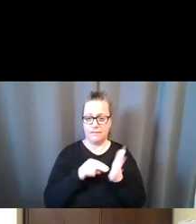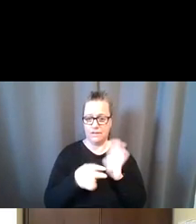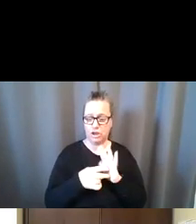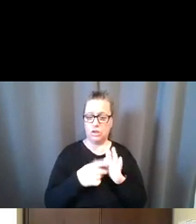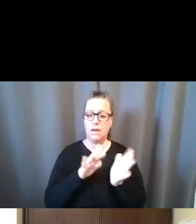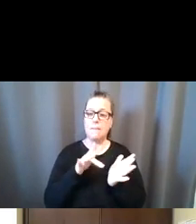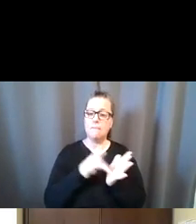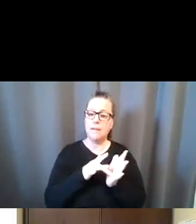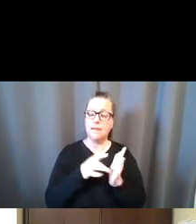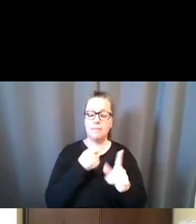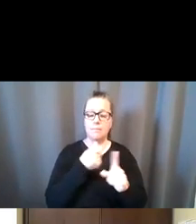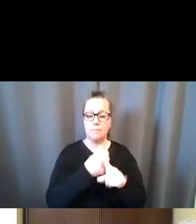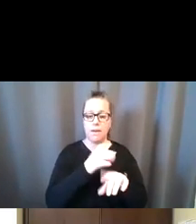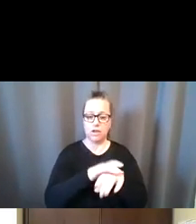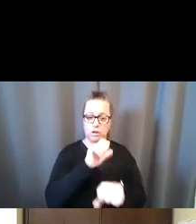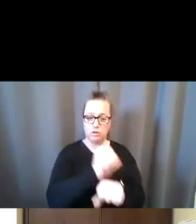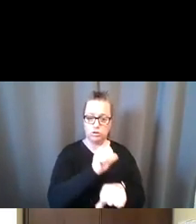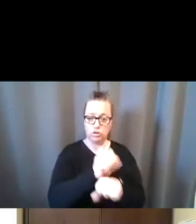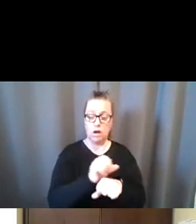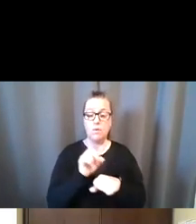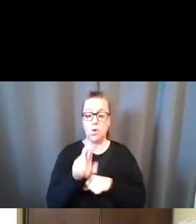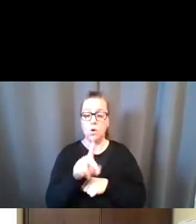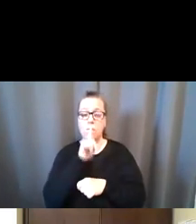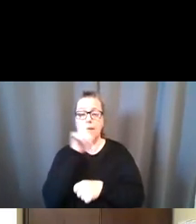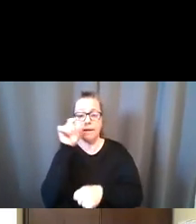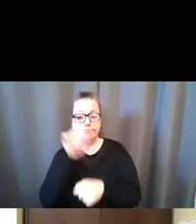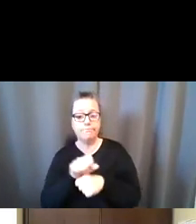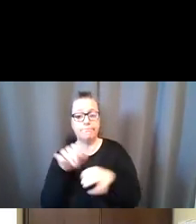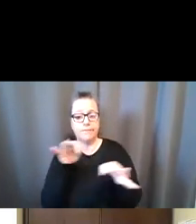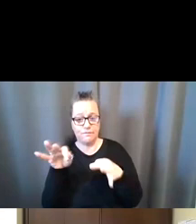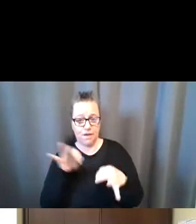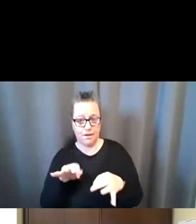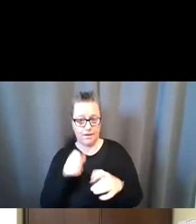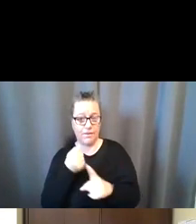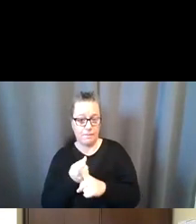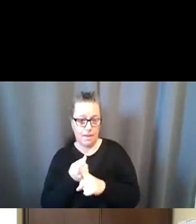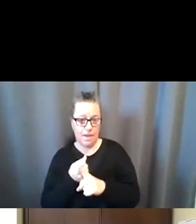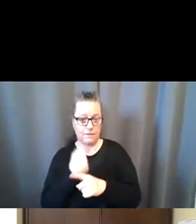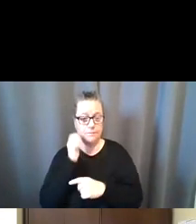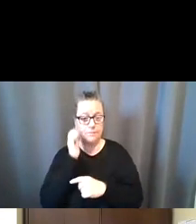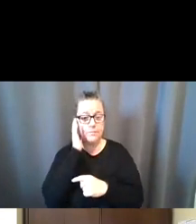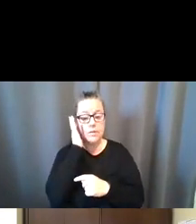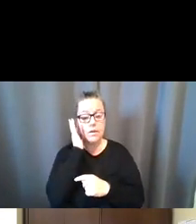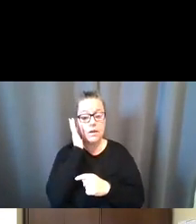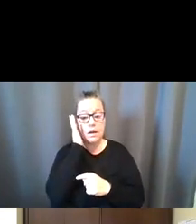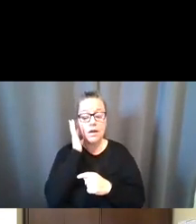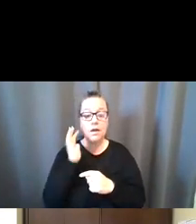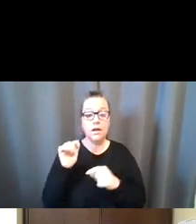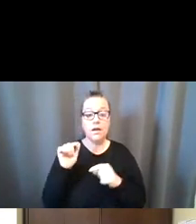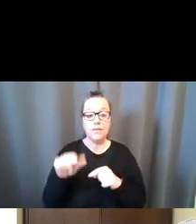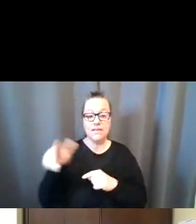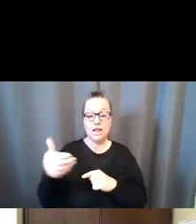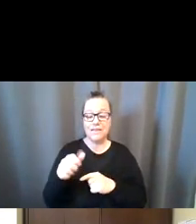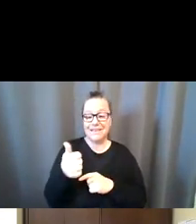on your job, or we can truly define the impact on somebody's job. And the Prosci methodology introduces the